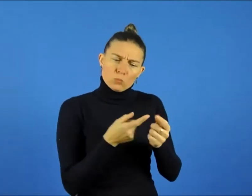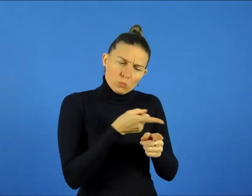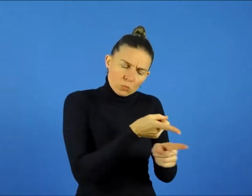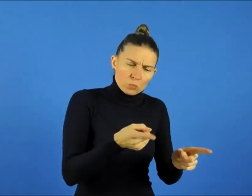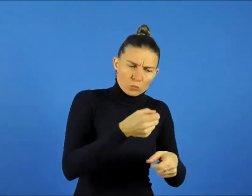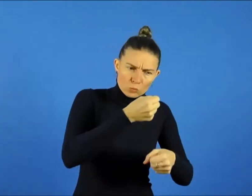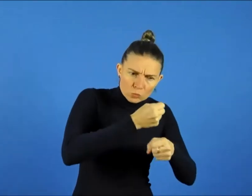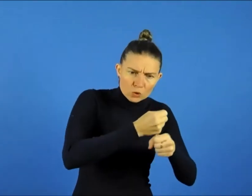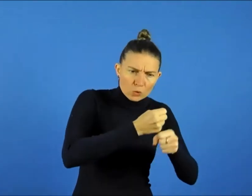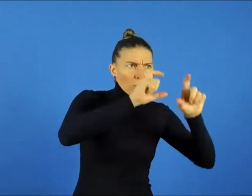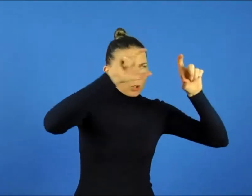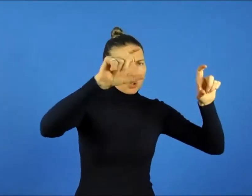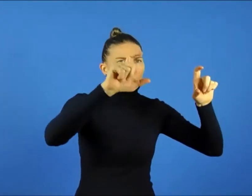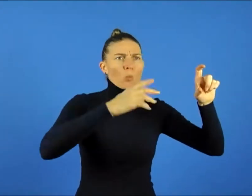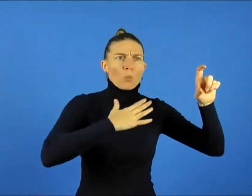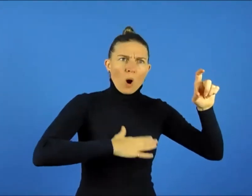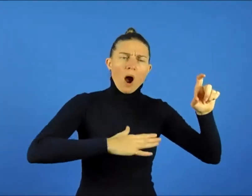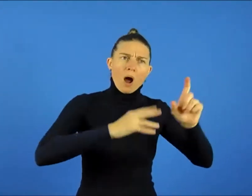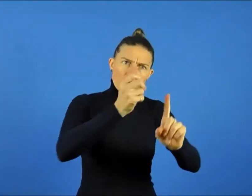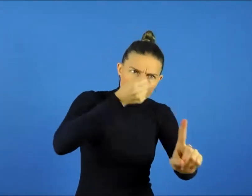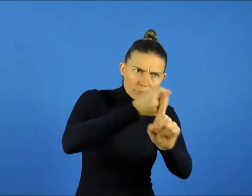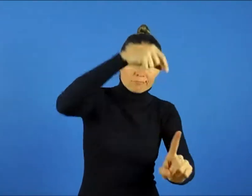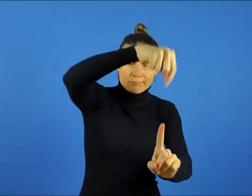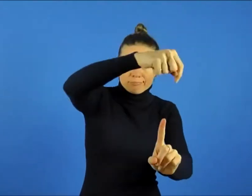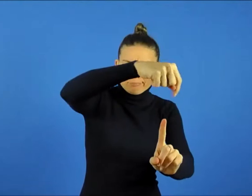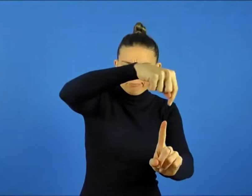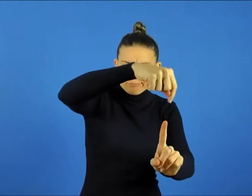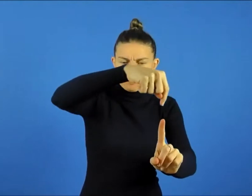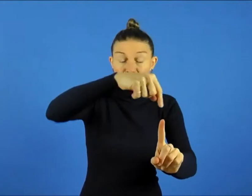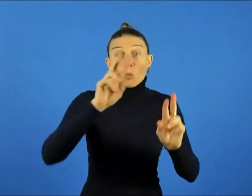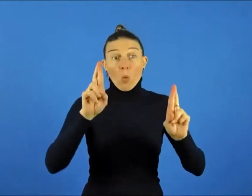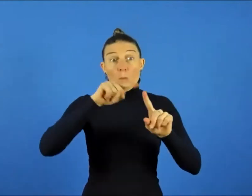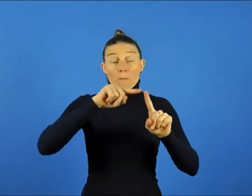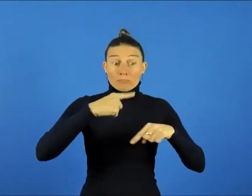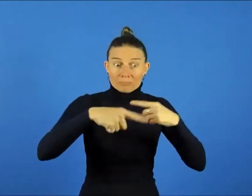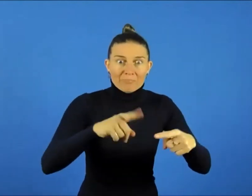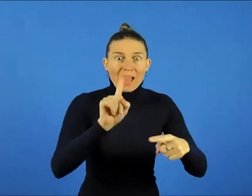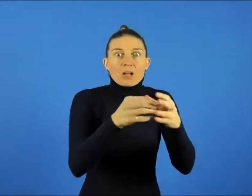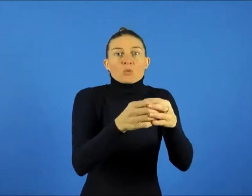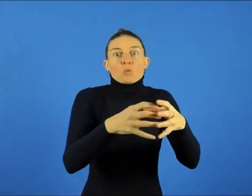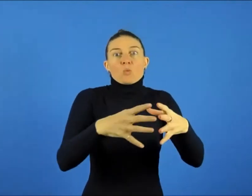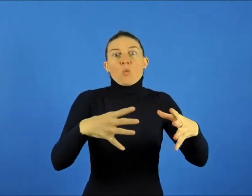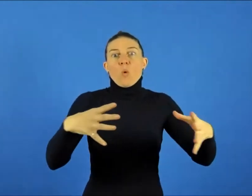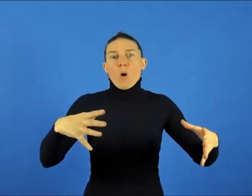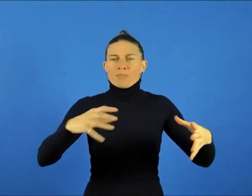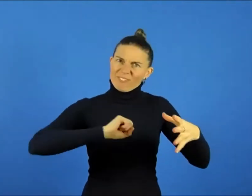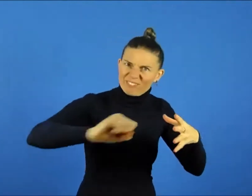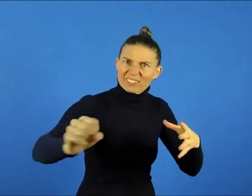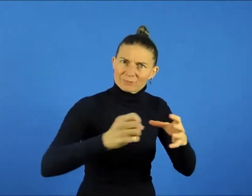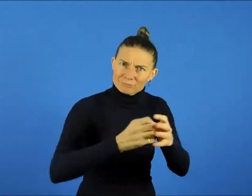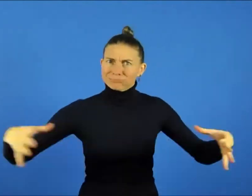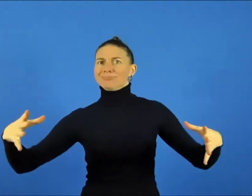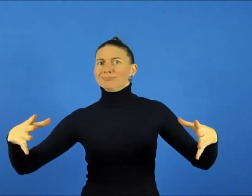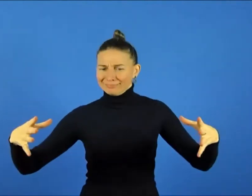topic behind it. And I wish that this should continue and to grow even more and harder, because and more and